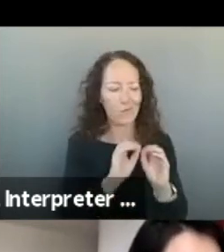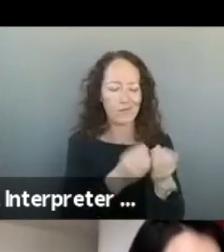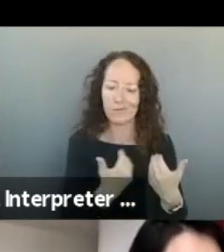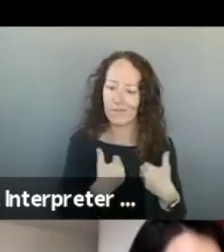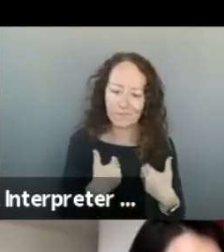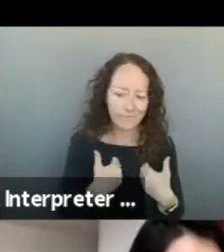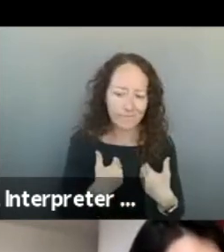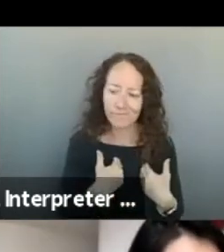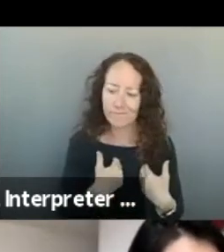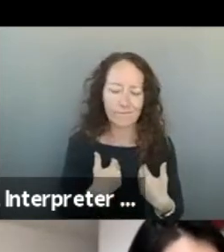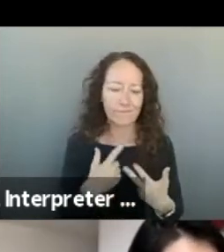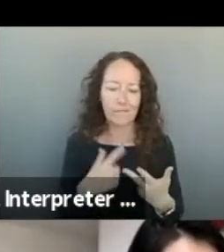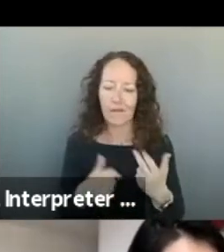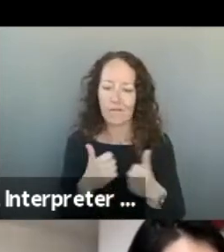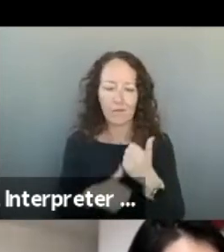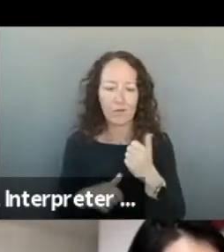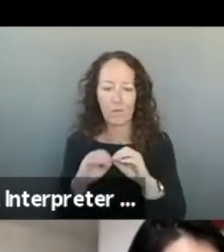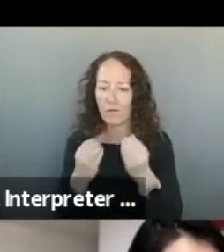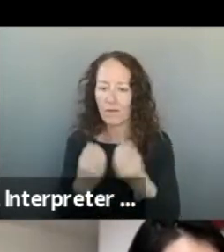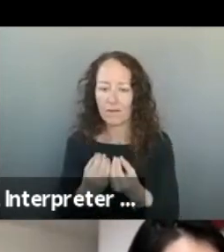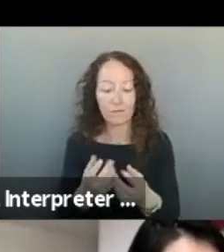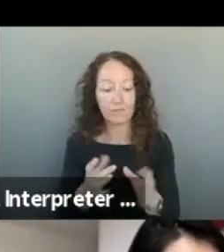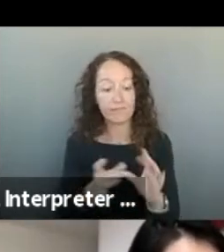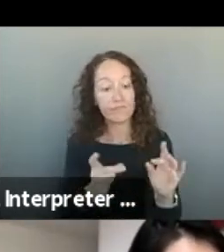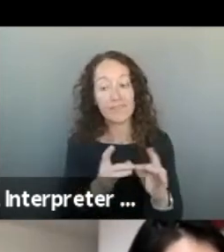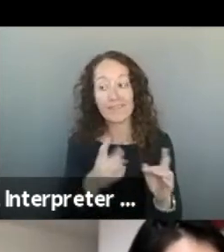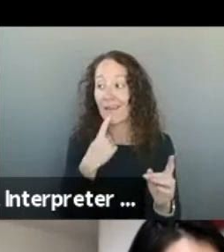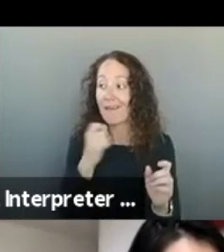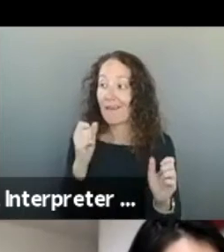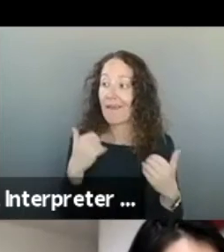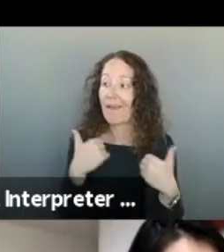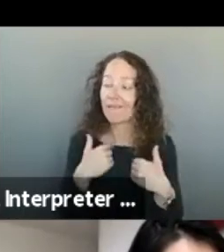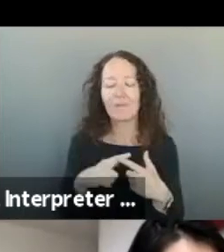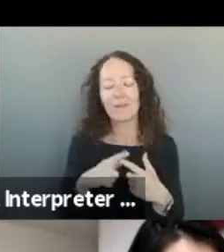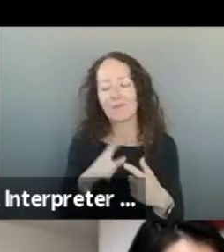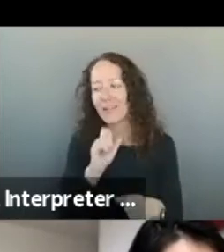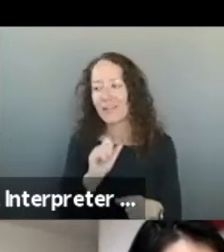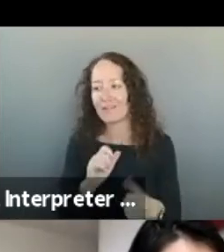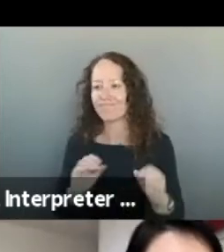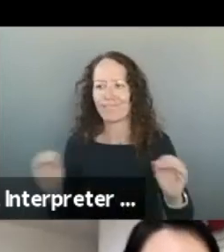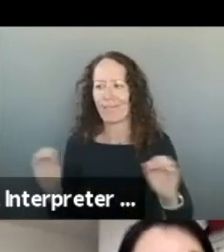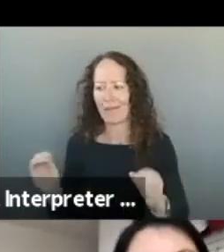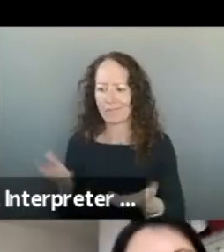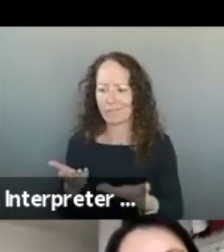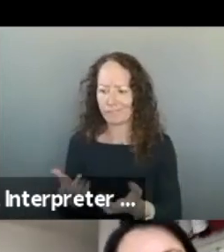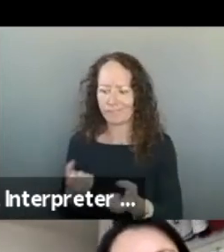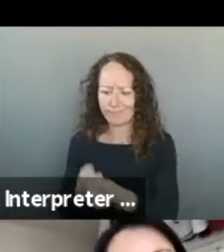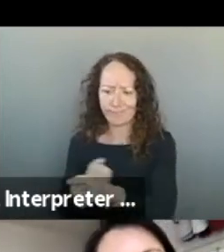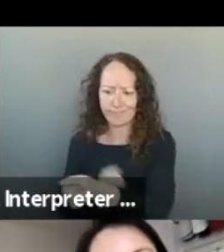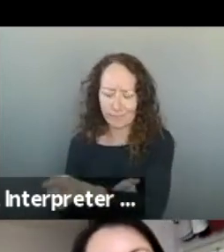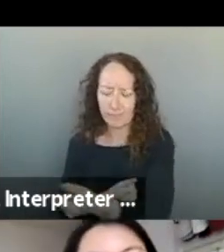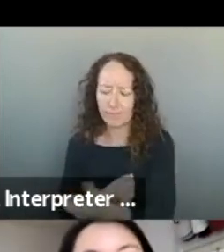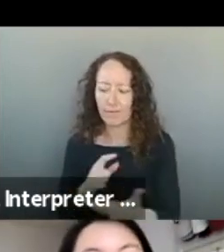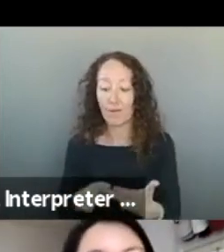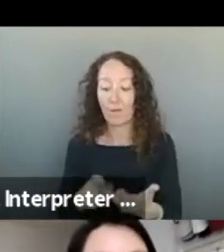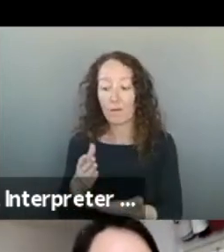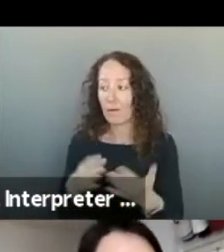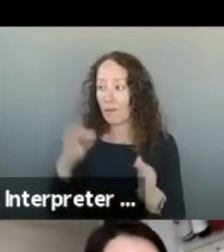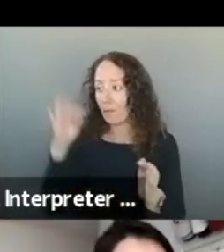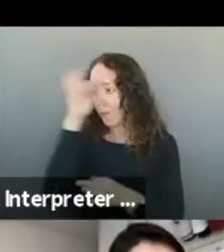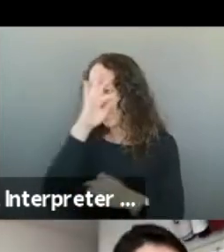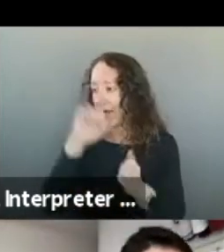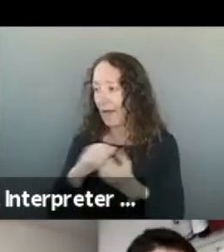organization that says that actually offers that. And not every organization knows even how to sort of facilitate that or process that.